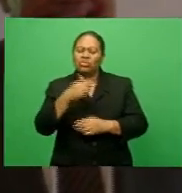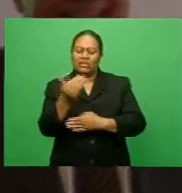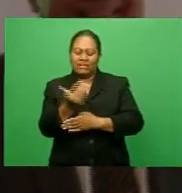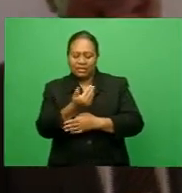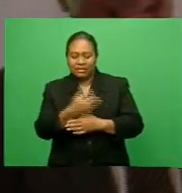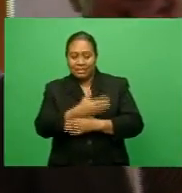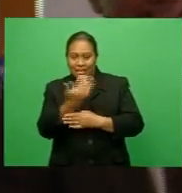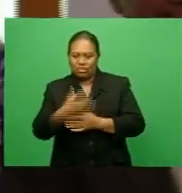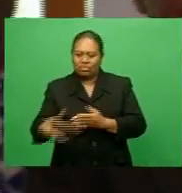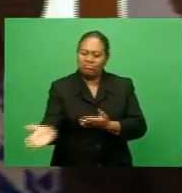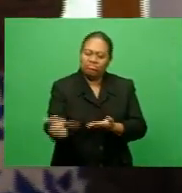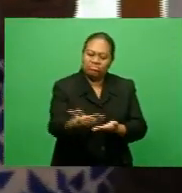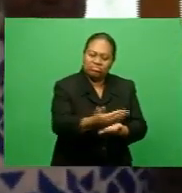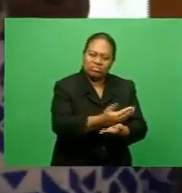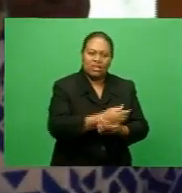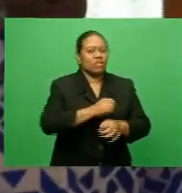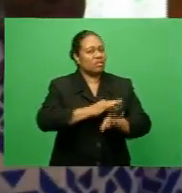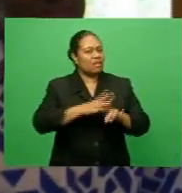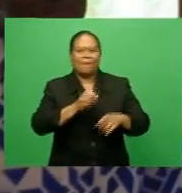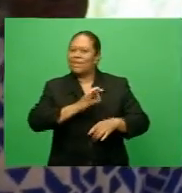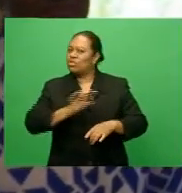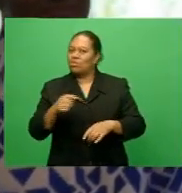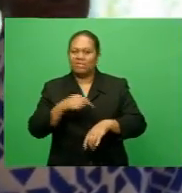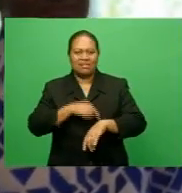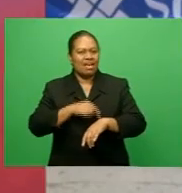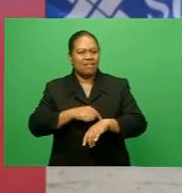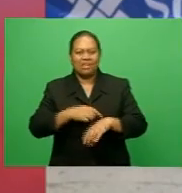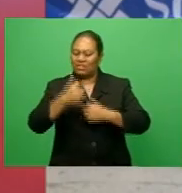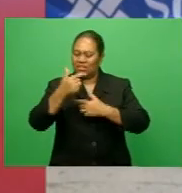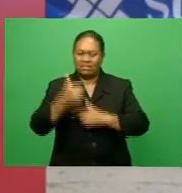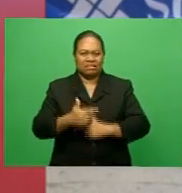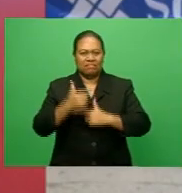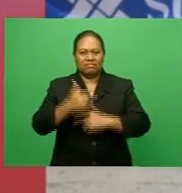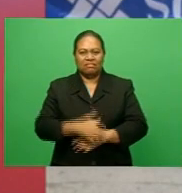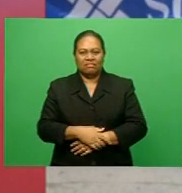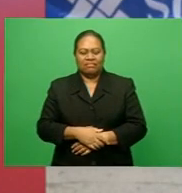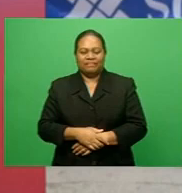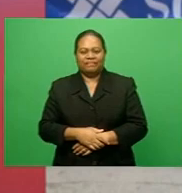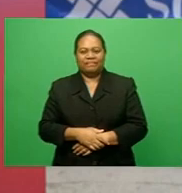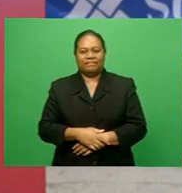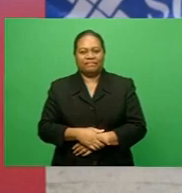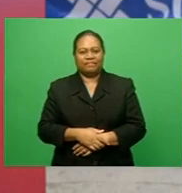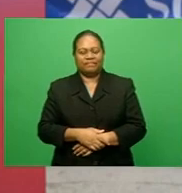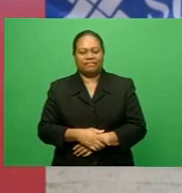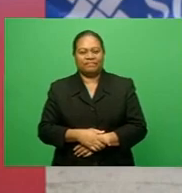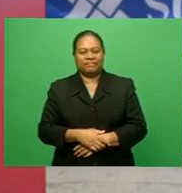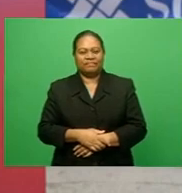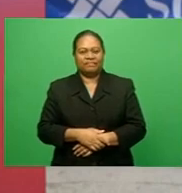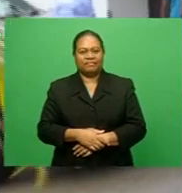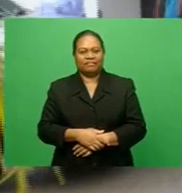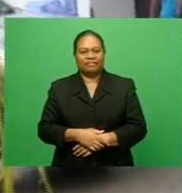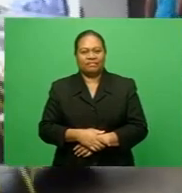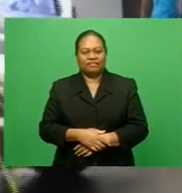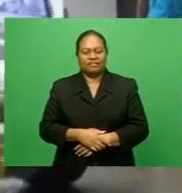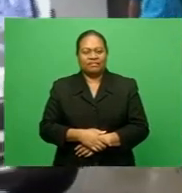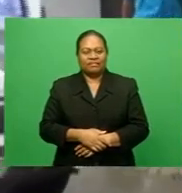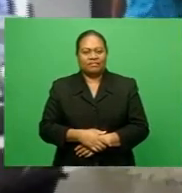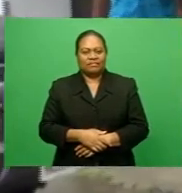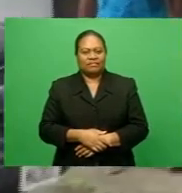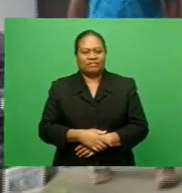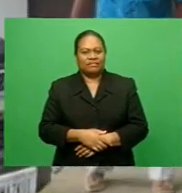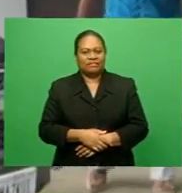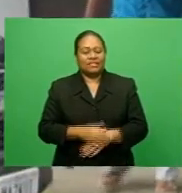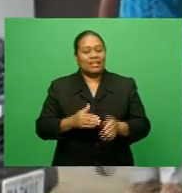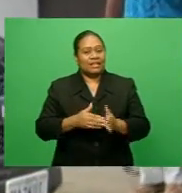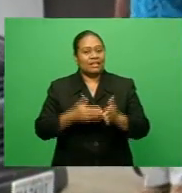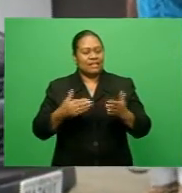data, but we haven't got that time. This has got a short time frame. Our interview was 1 hour. Since